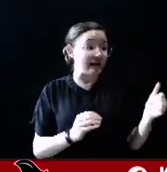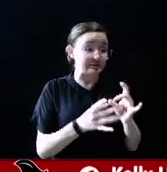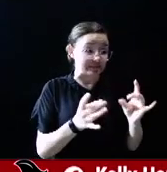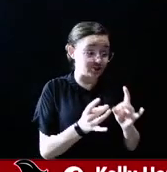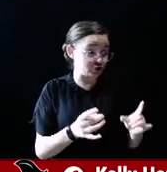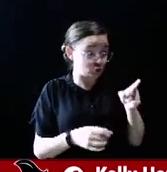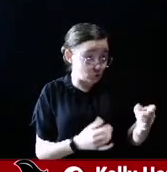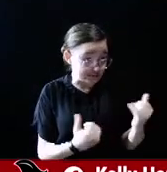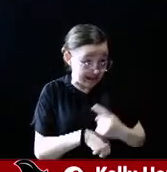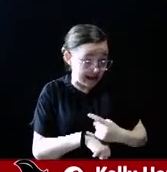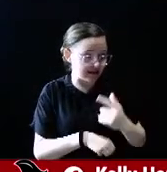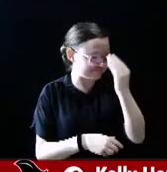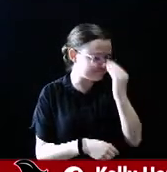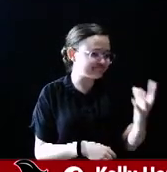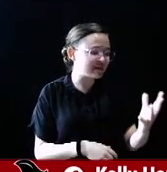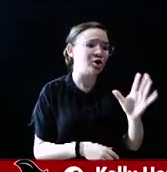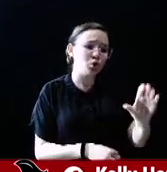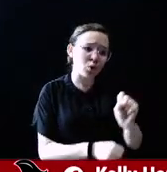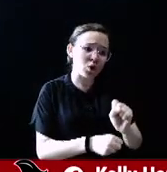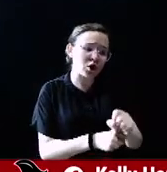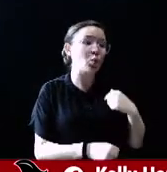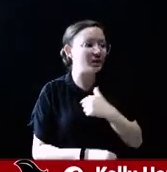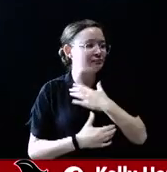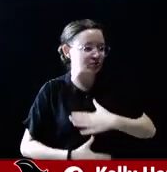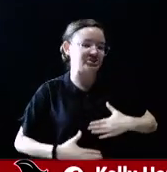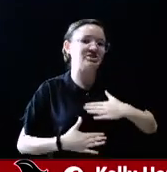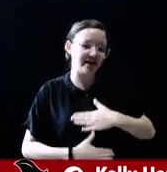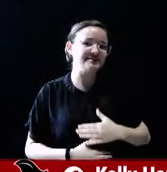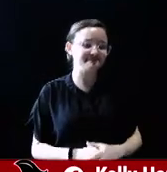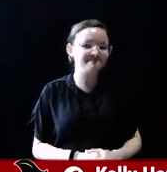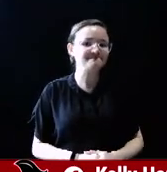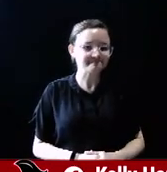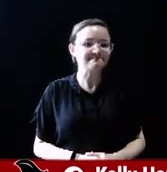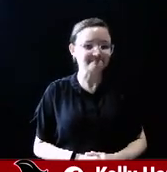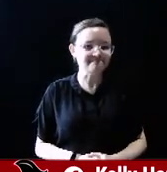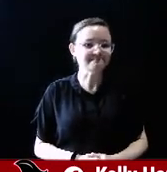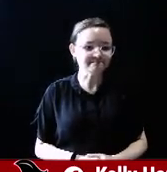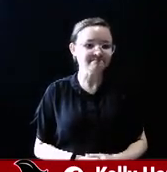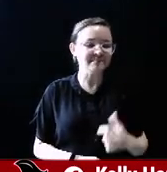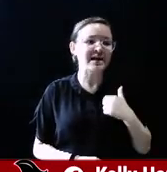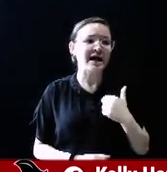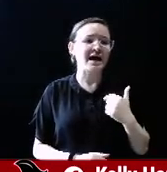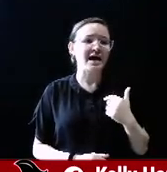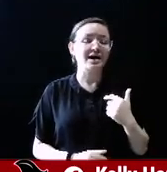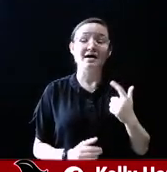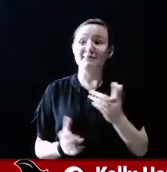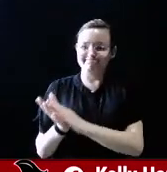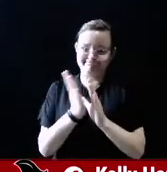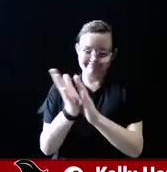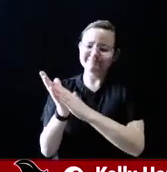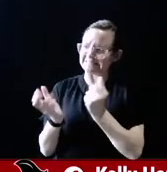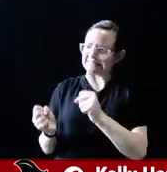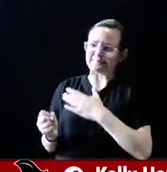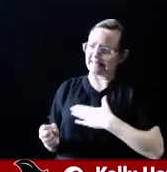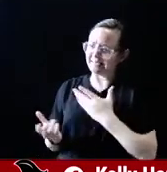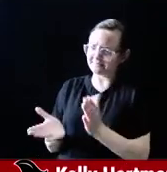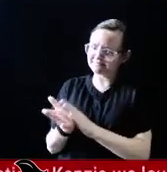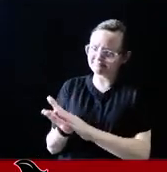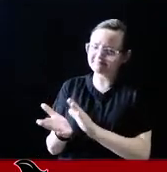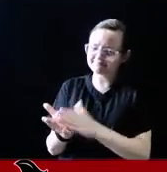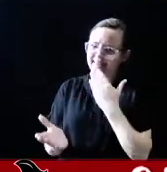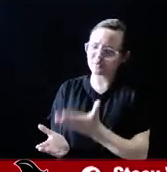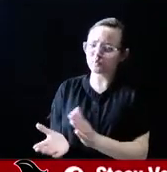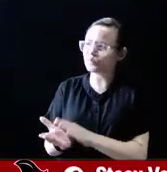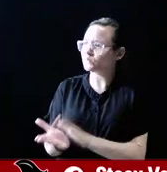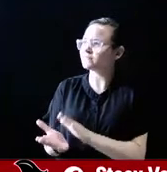today, I want you to know that your work is appreciated by all of us. I don't want to discount... Oh, please, thank you. Yes, please.